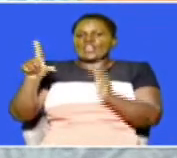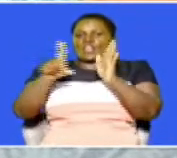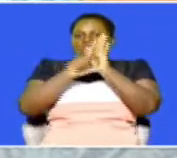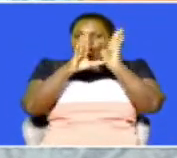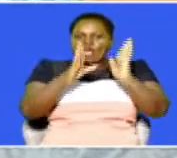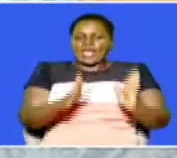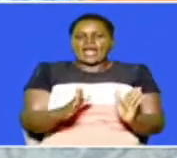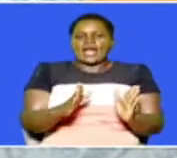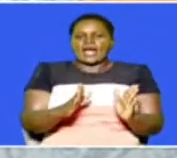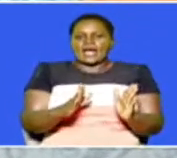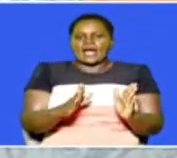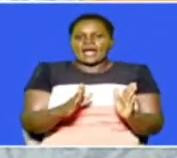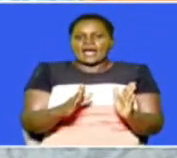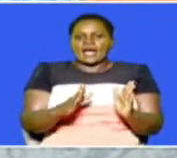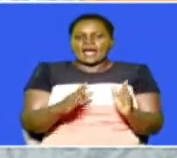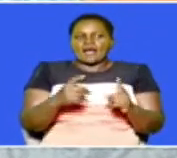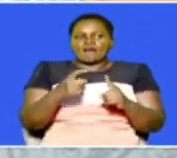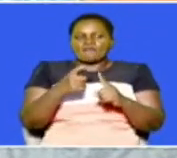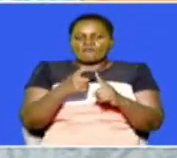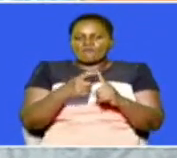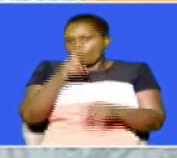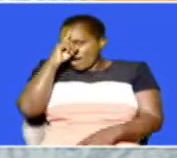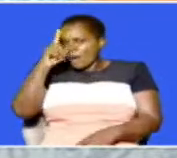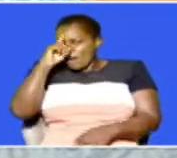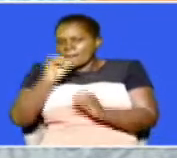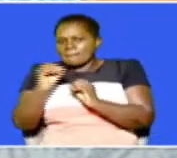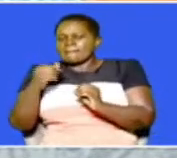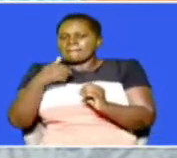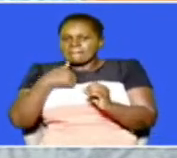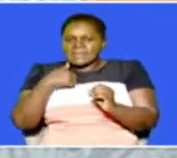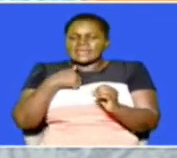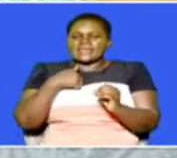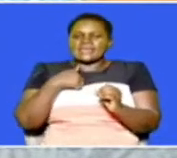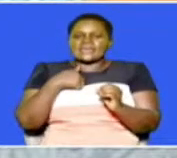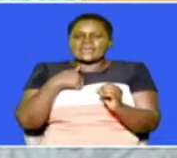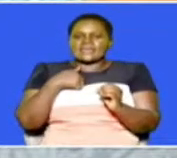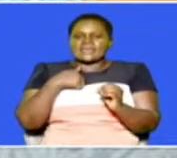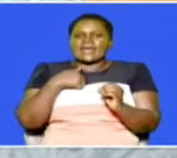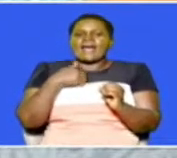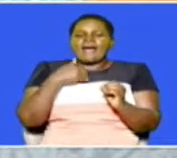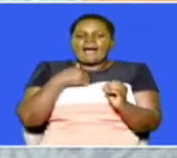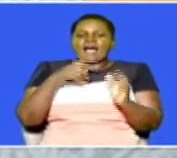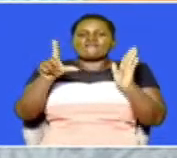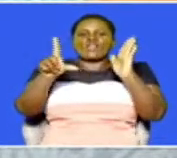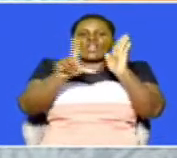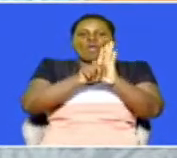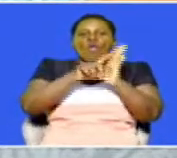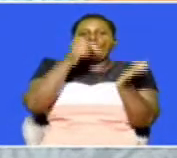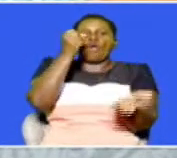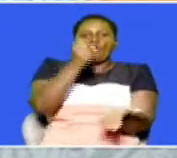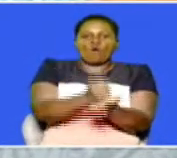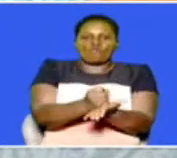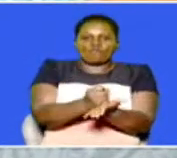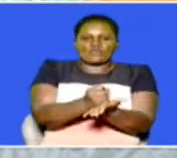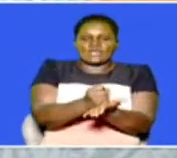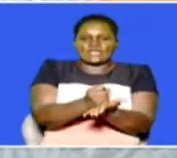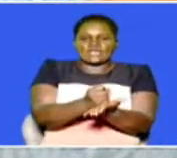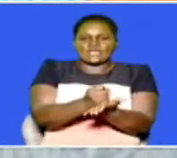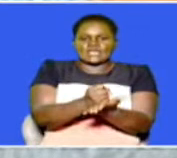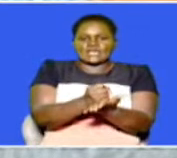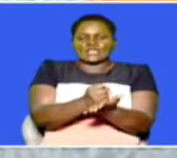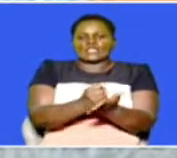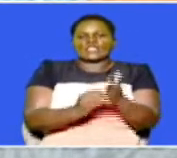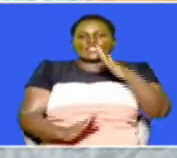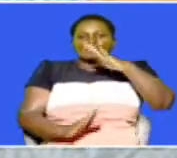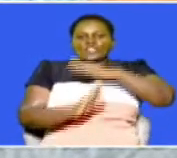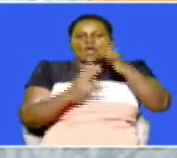from the idle sense. I had run a law firm actively as the senior